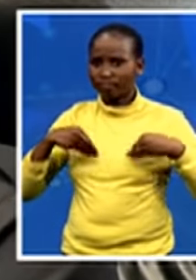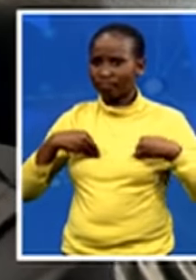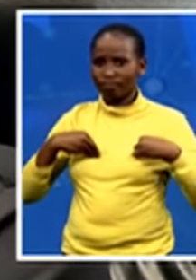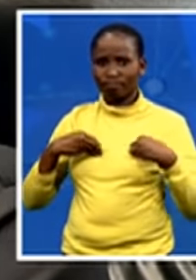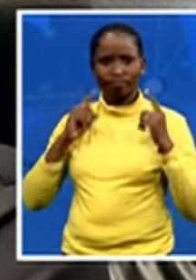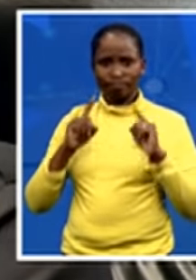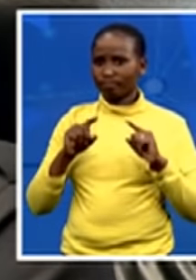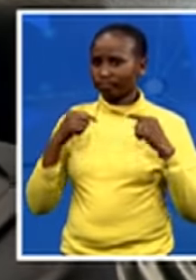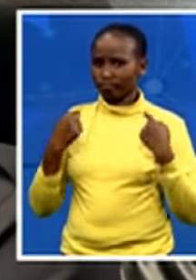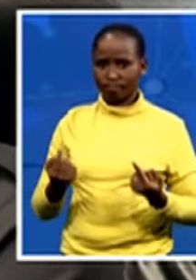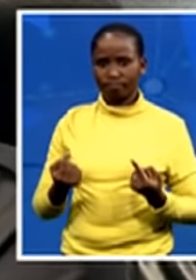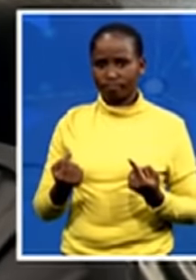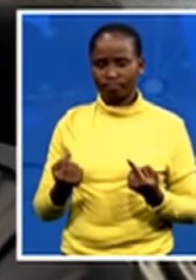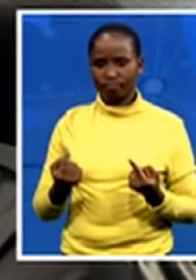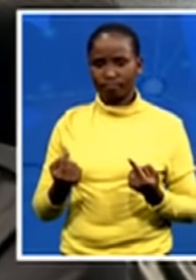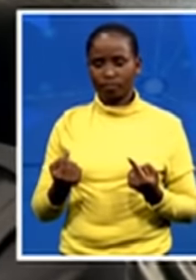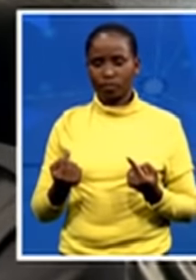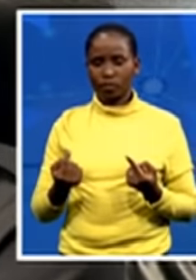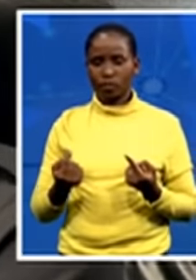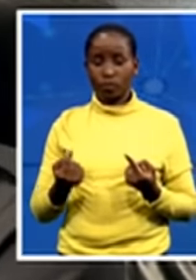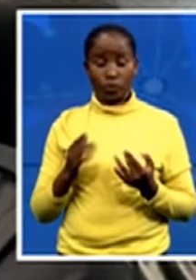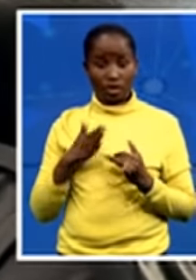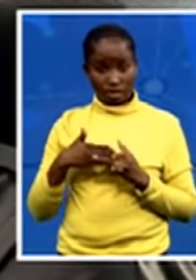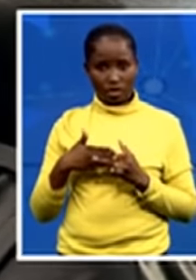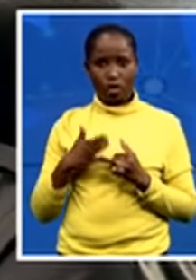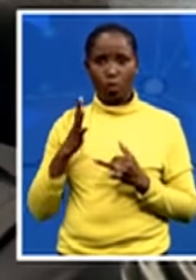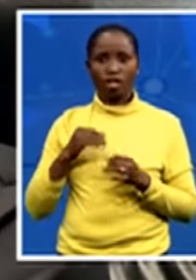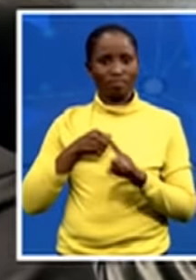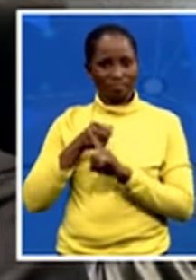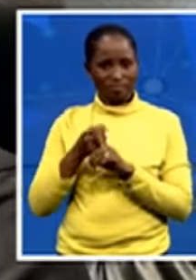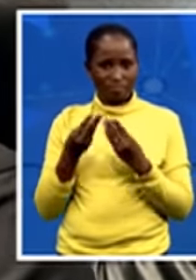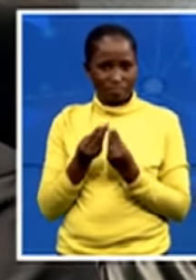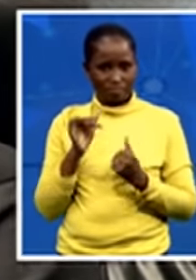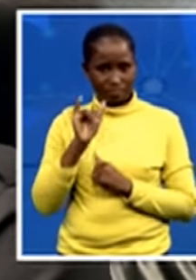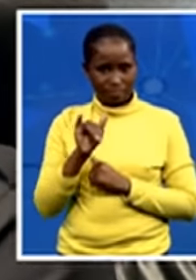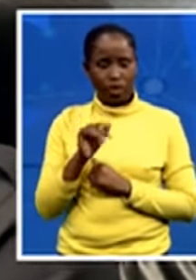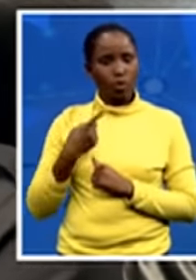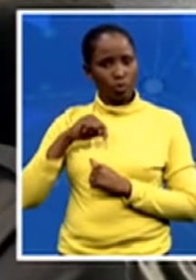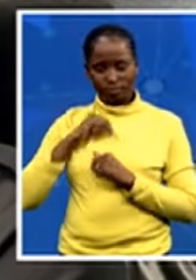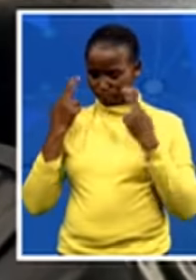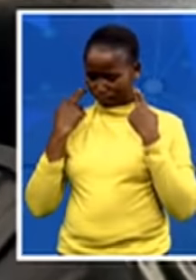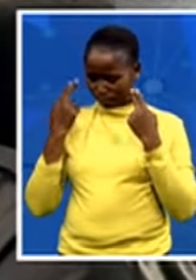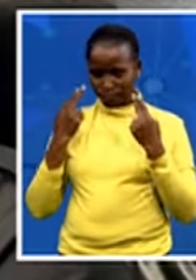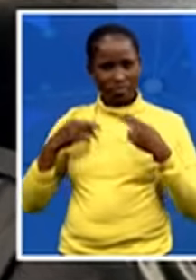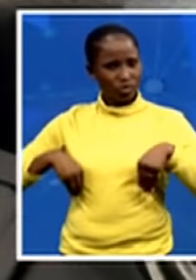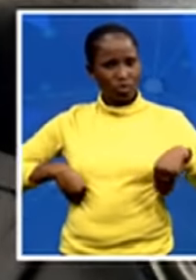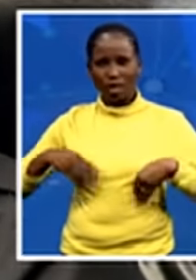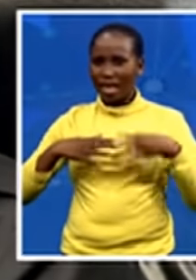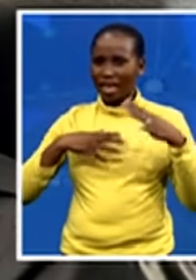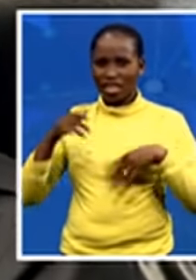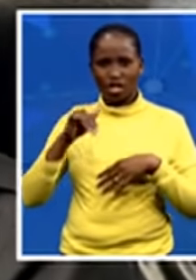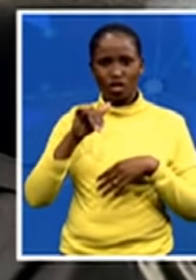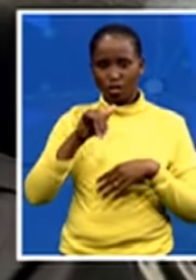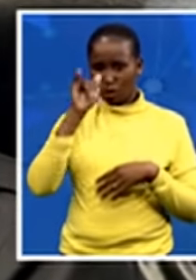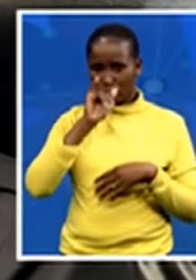our interventions, and we are determined to stamp out corruption and criminal elements from our traffic